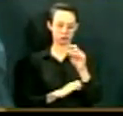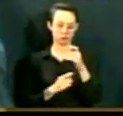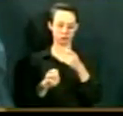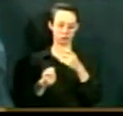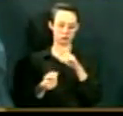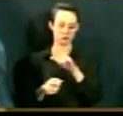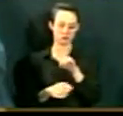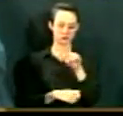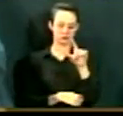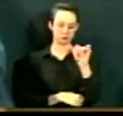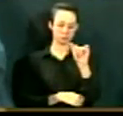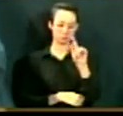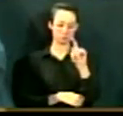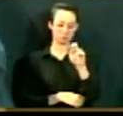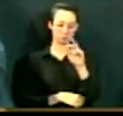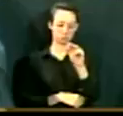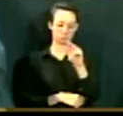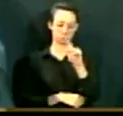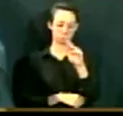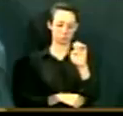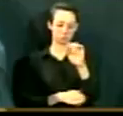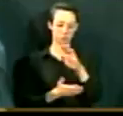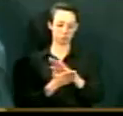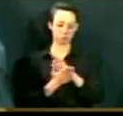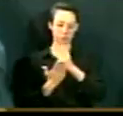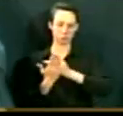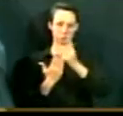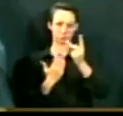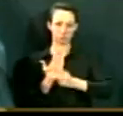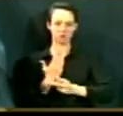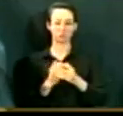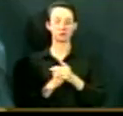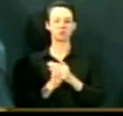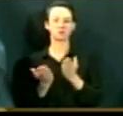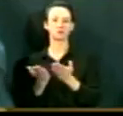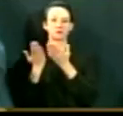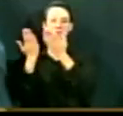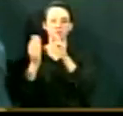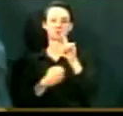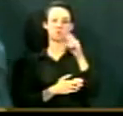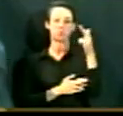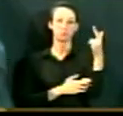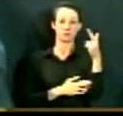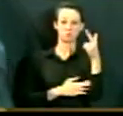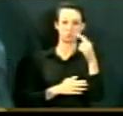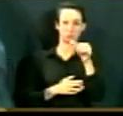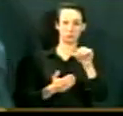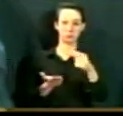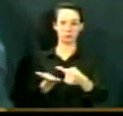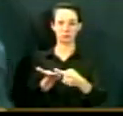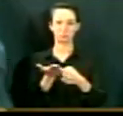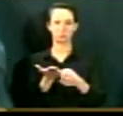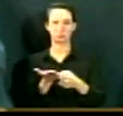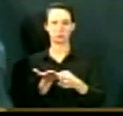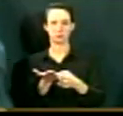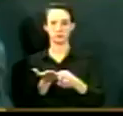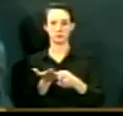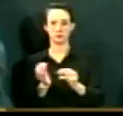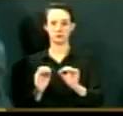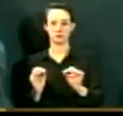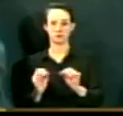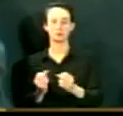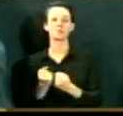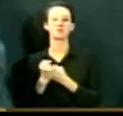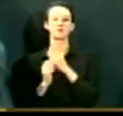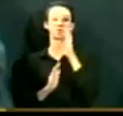amended. Motion by Mr. Norman, seconded by Ms. Owen. Any discussion? All in favor say